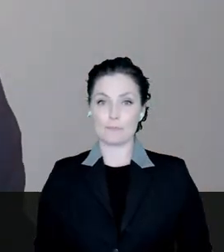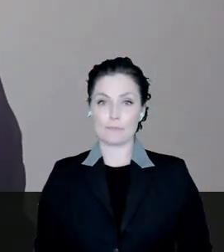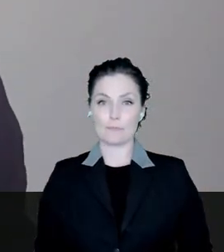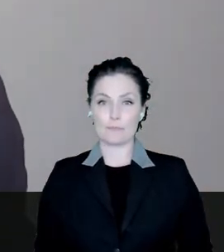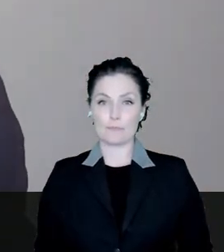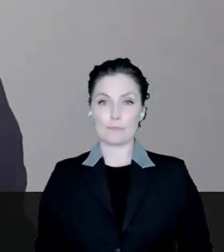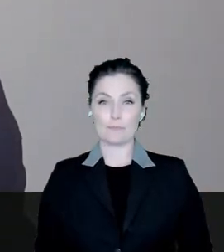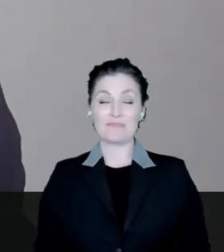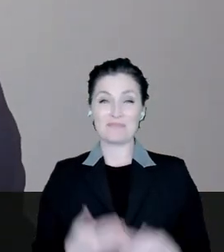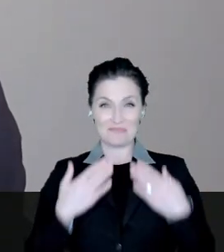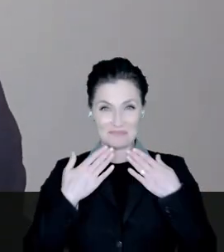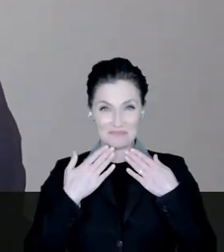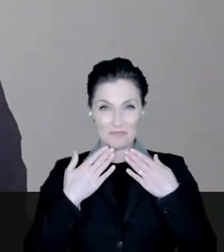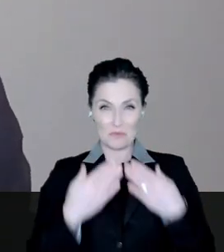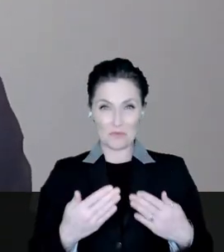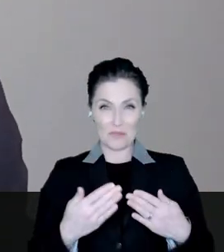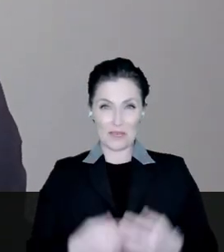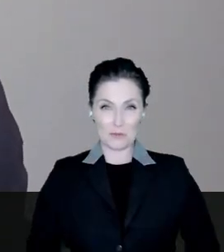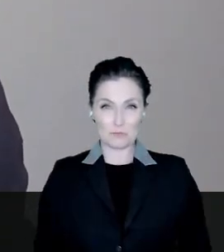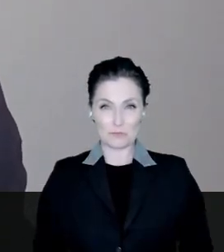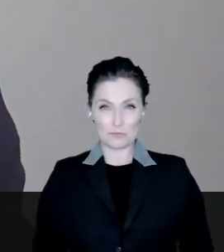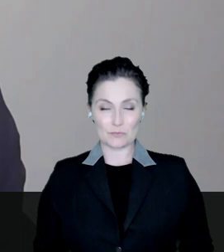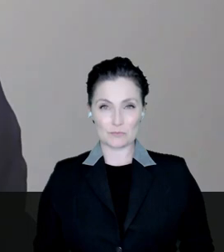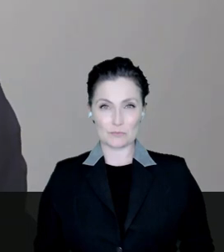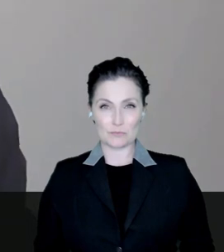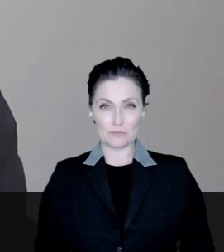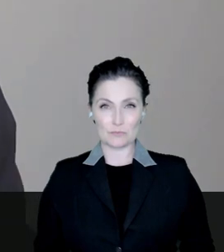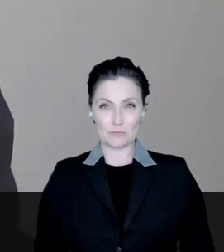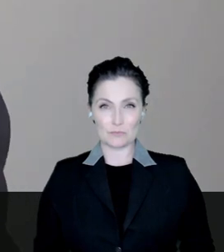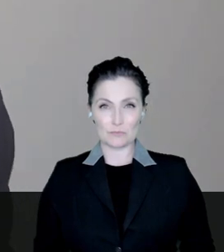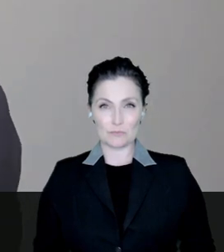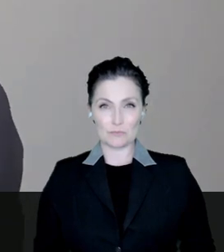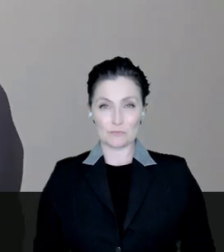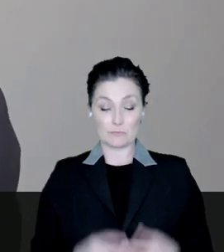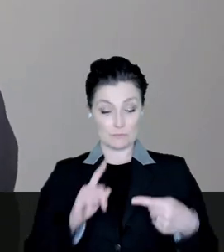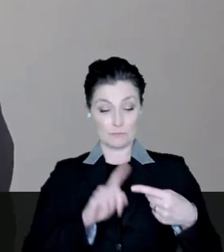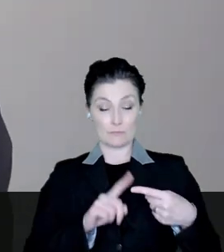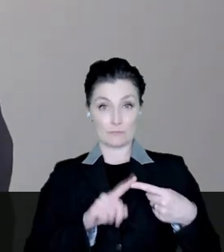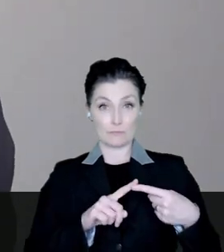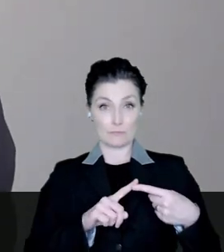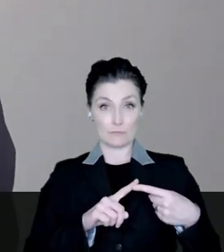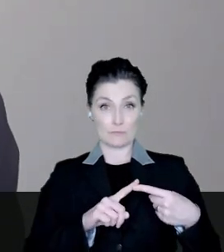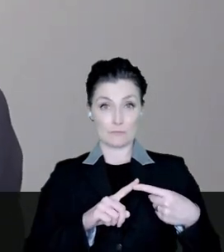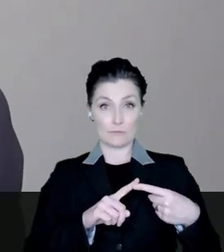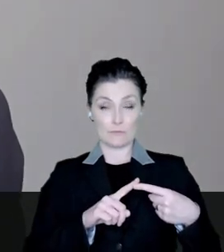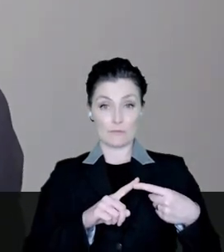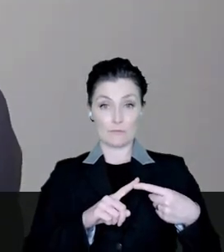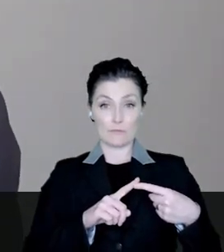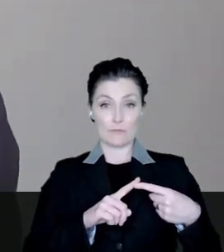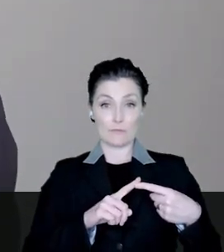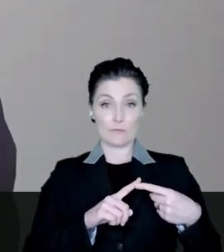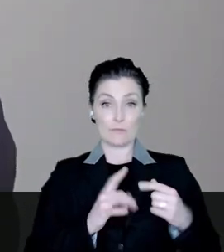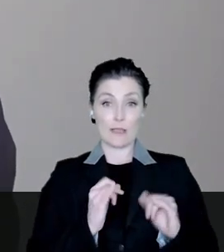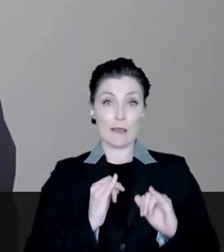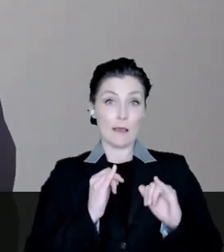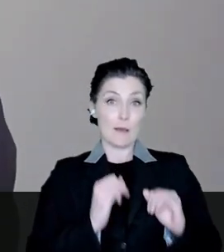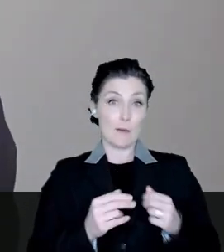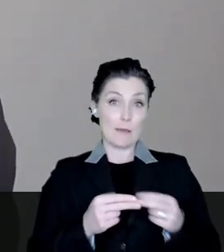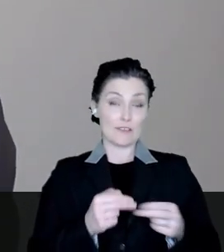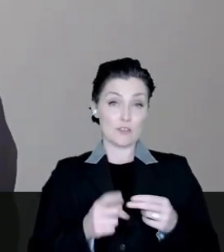Thank you for those questions. So the first question is bad news for Mrs. Saida